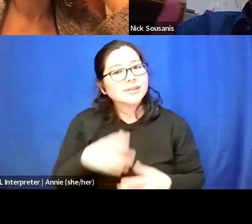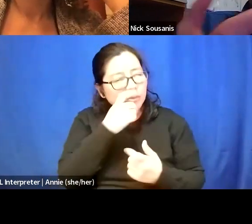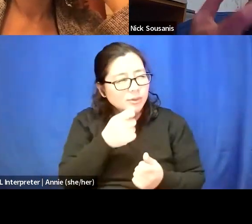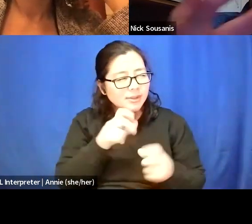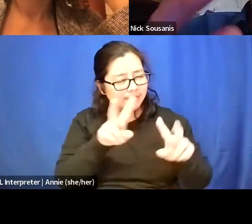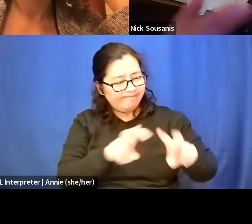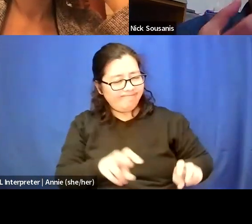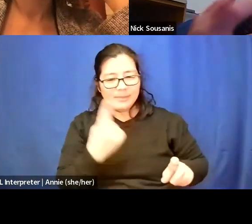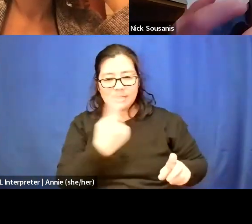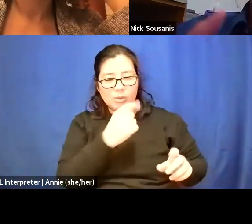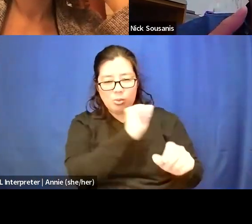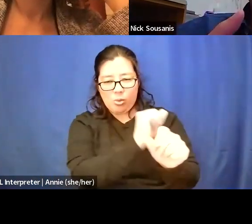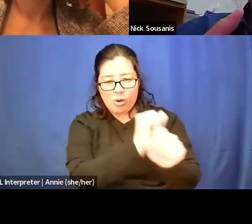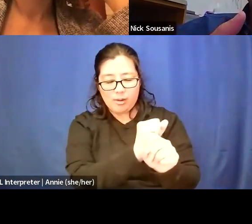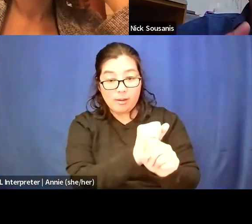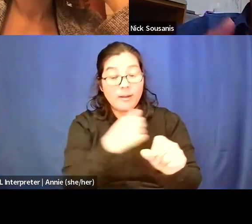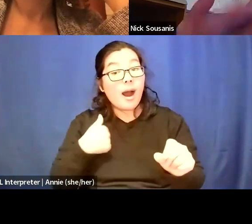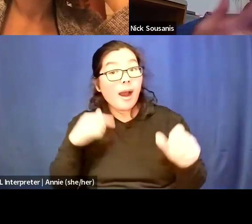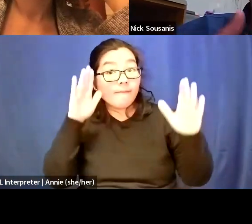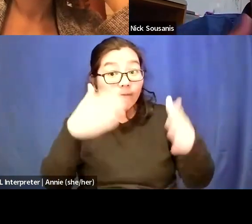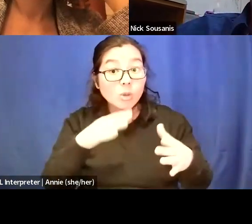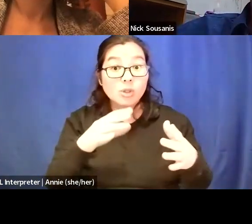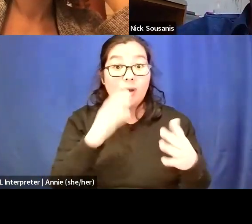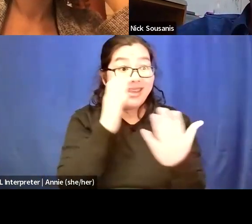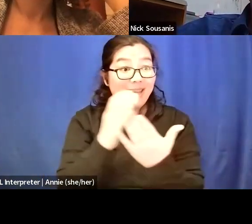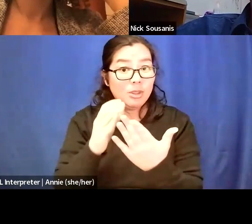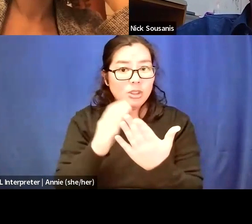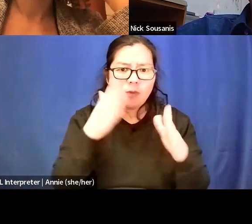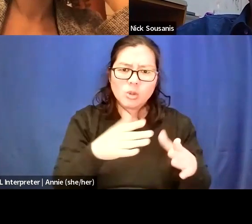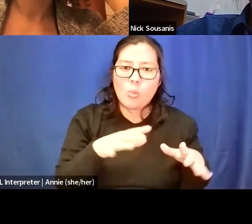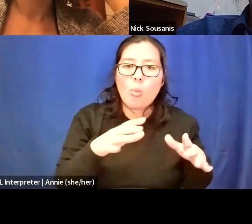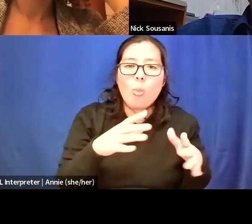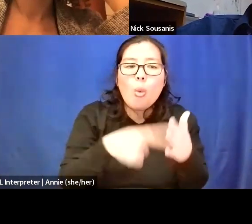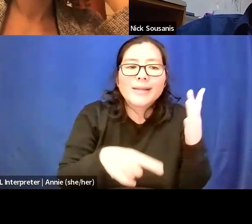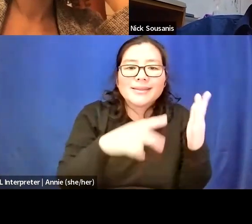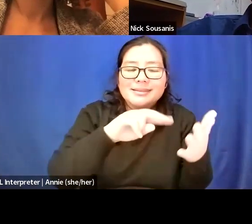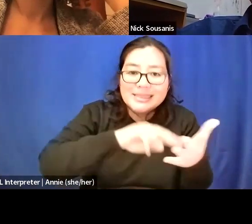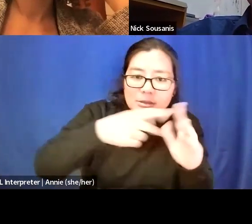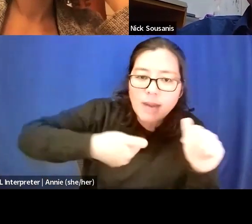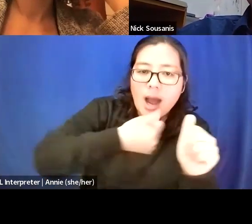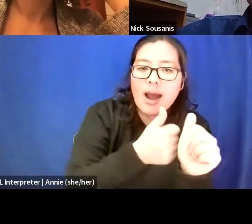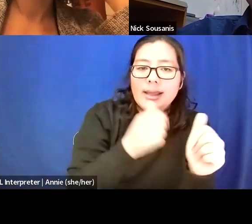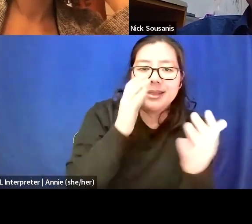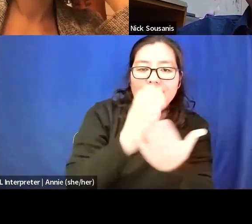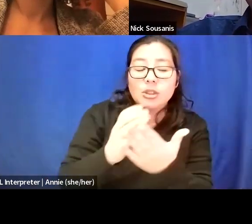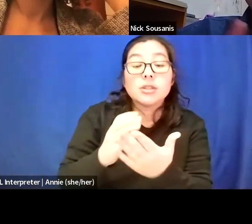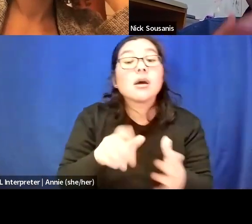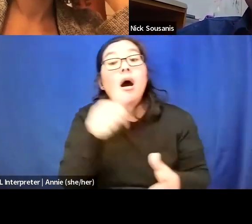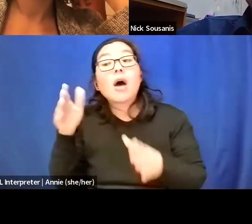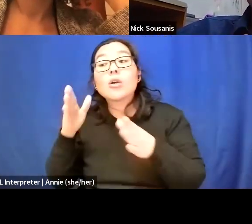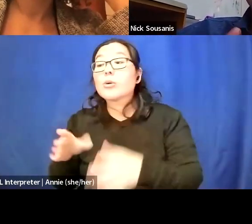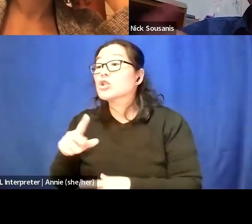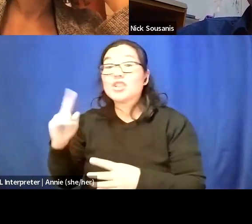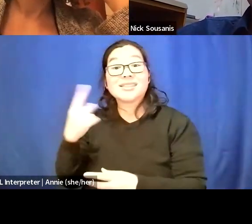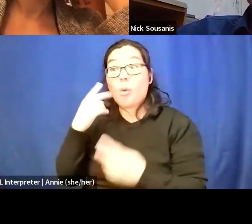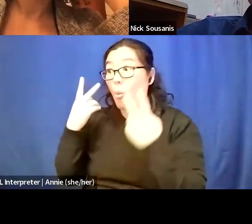I'm focused on what the images are doing, and somebody else might be focused on, you know, what they see straight ahead, and somebody else might